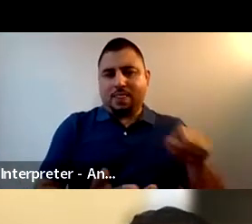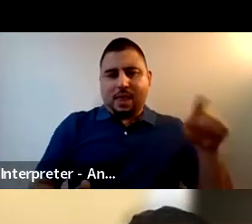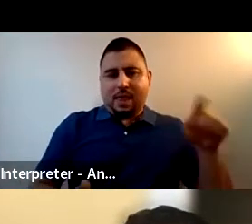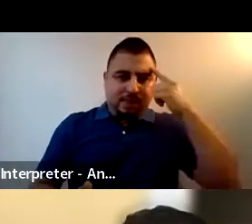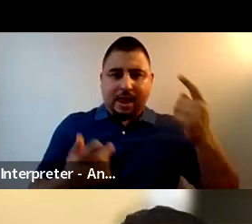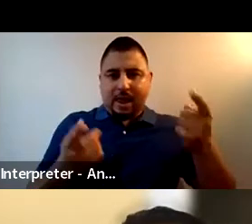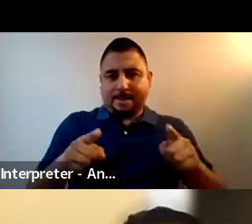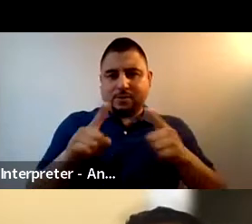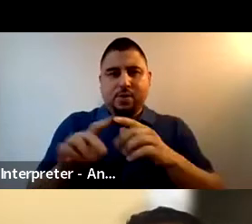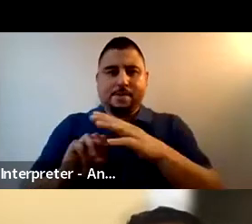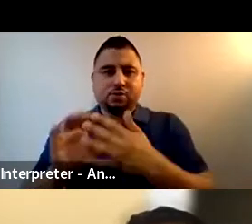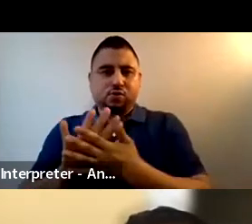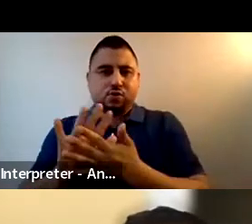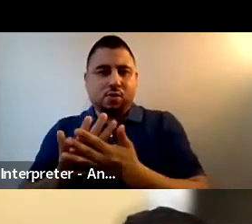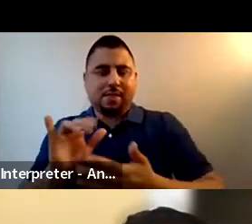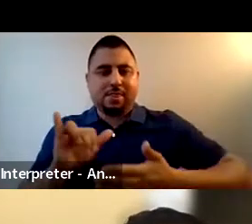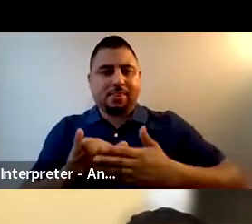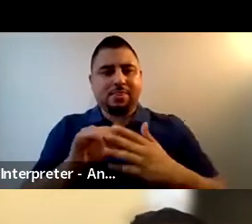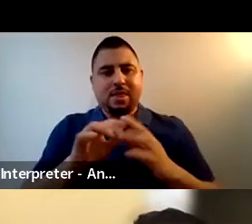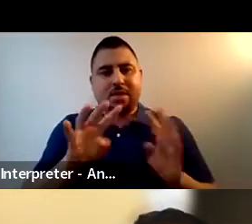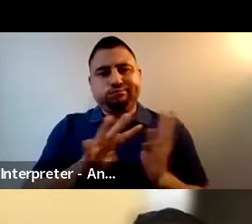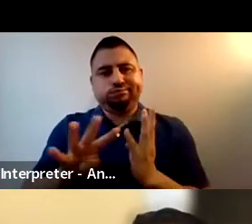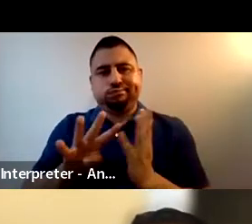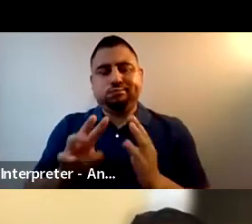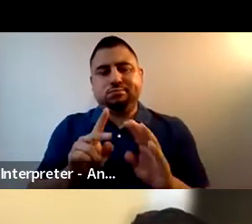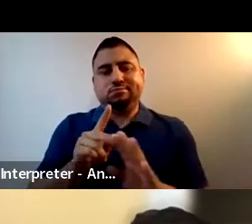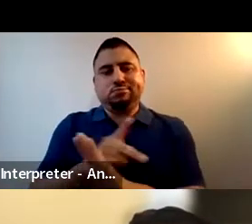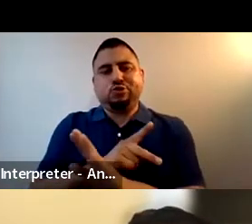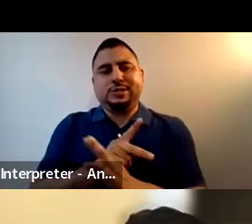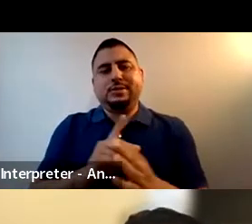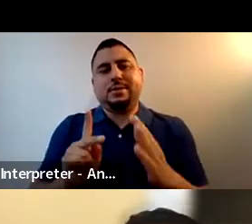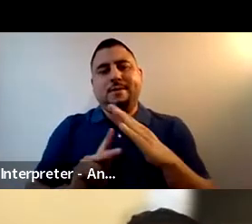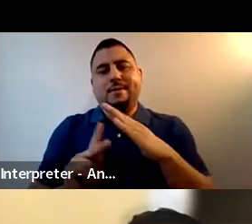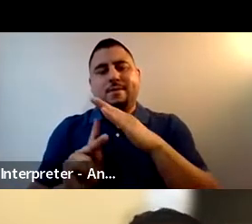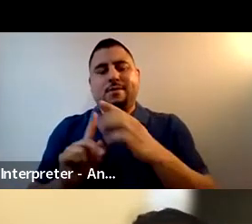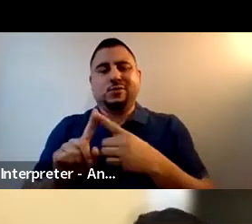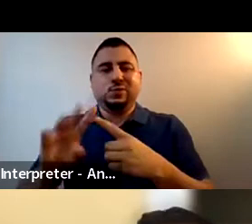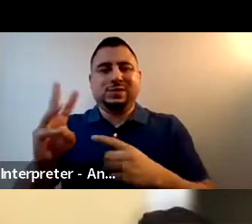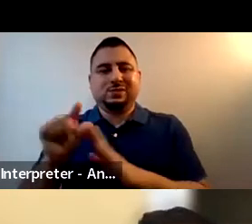happen to the elementary school that housed pre-K to sixth grade students?